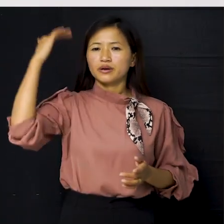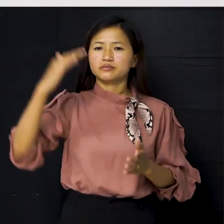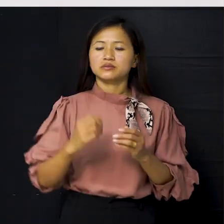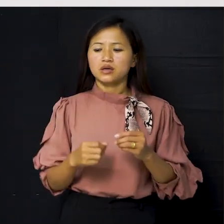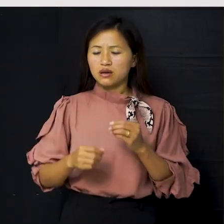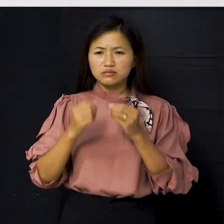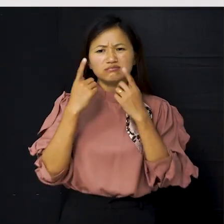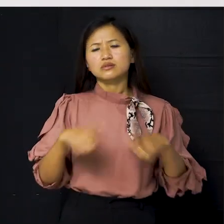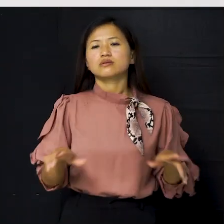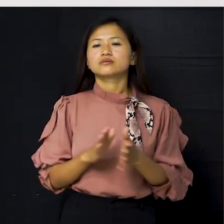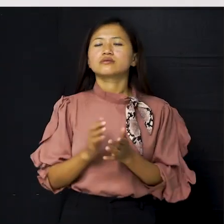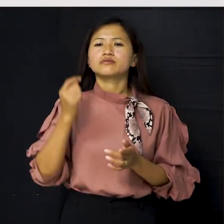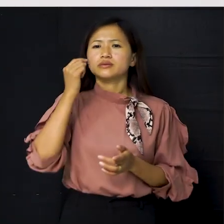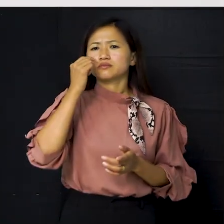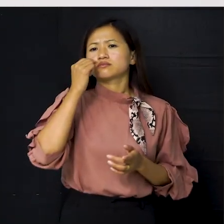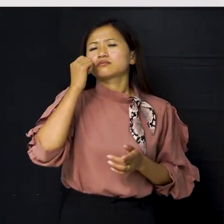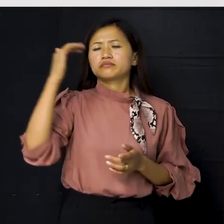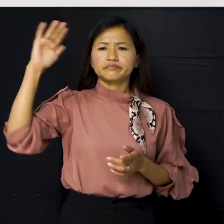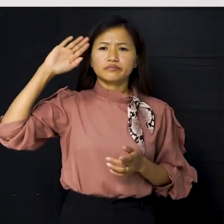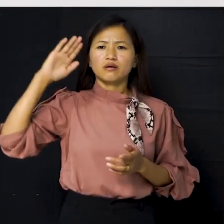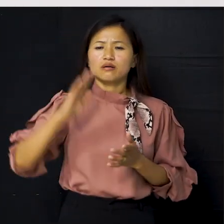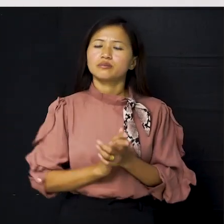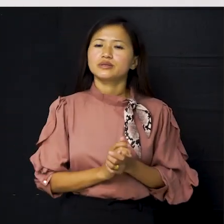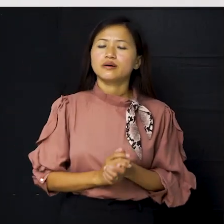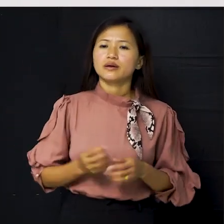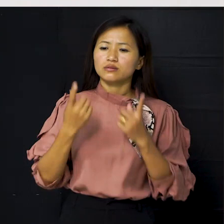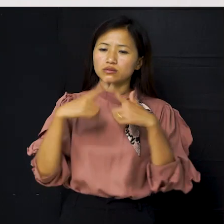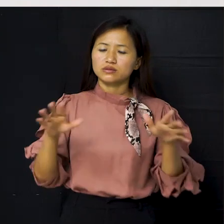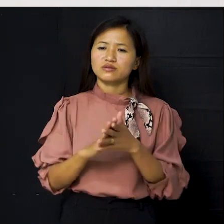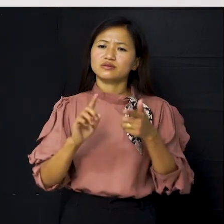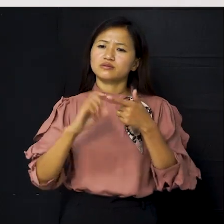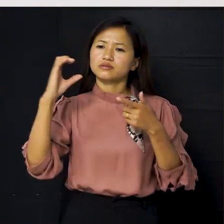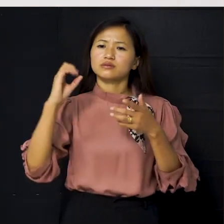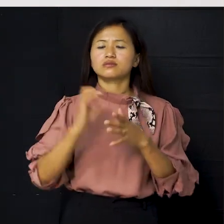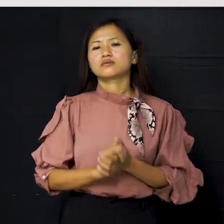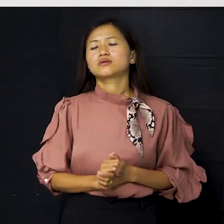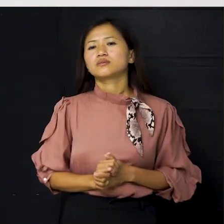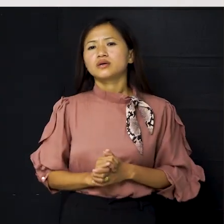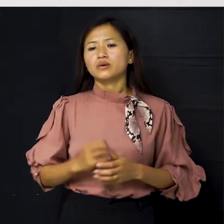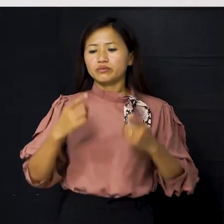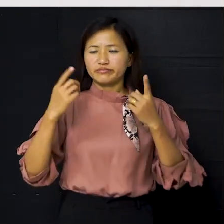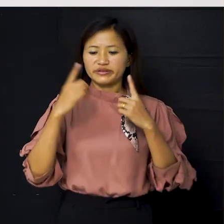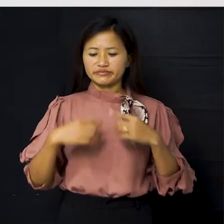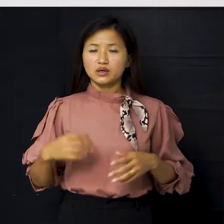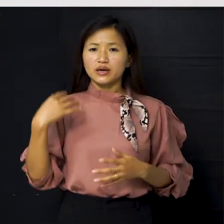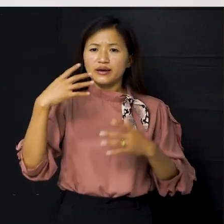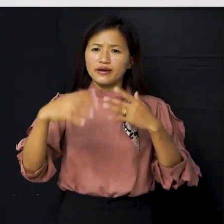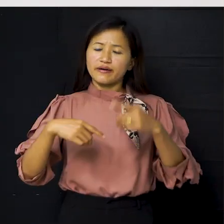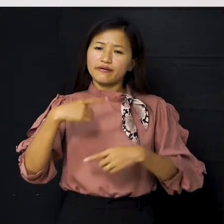of economy, right? Because of this loss, he became weaker and weaker with every phase